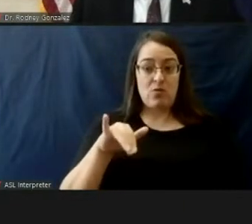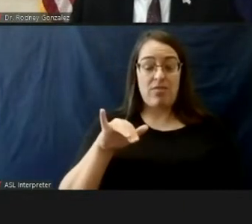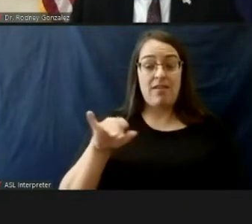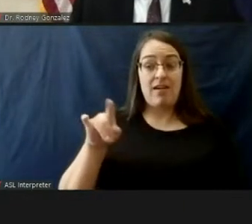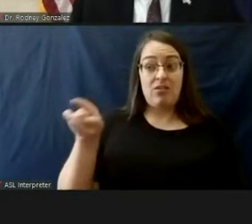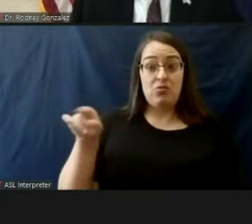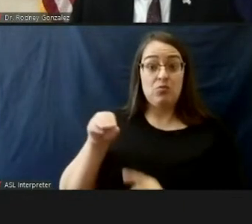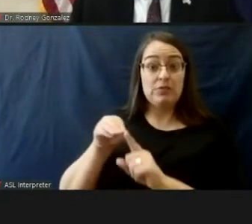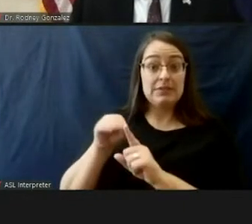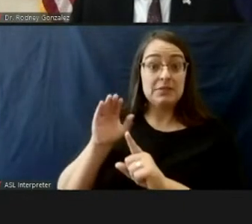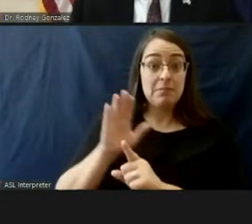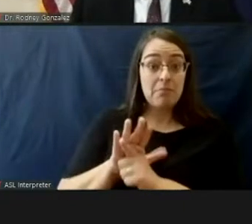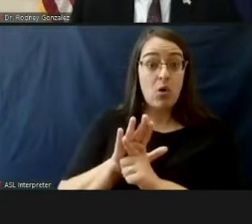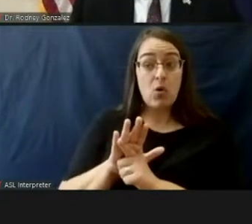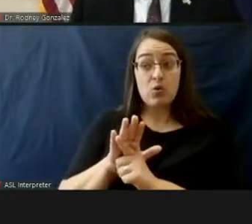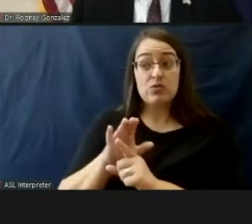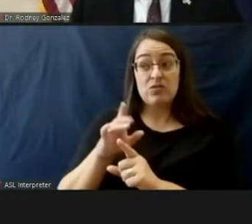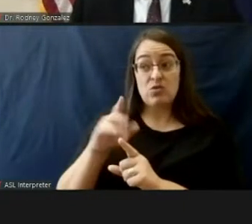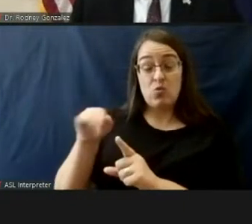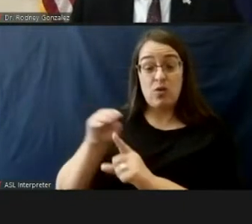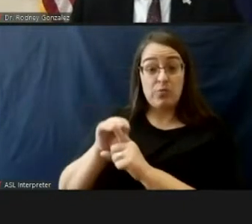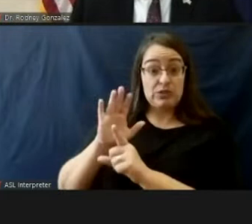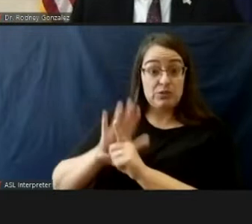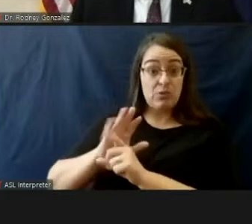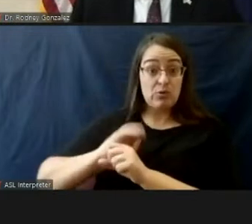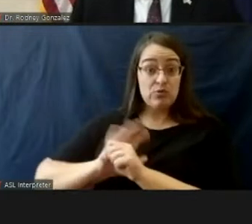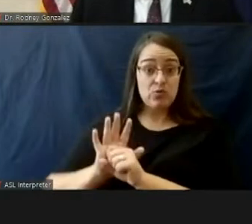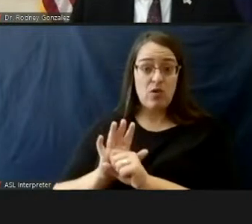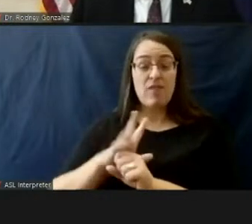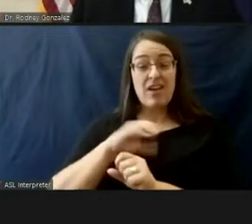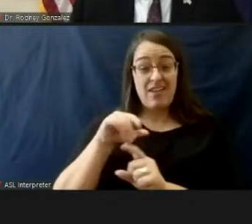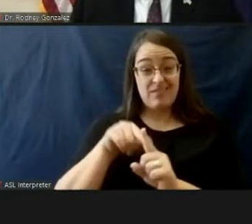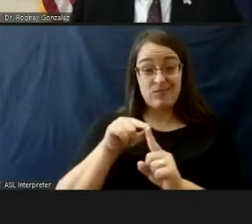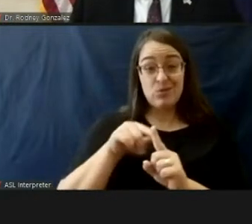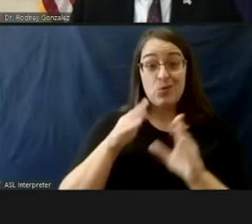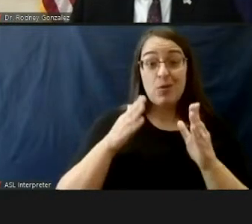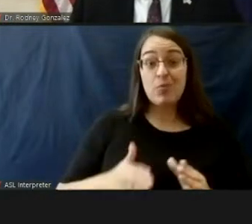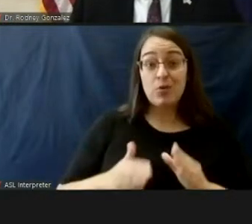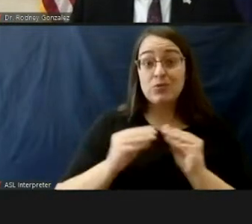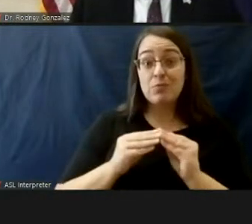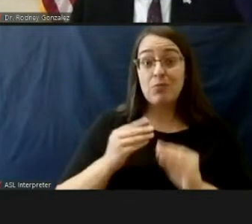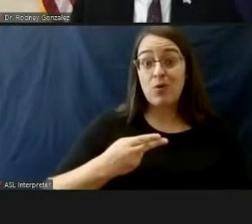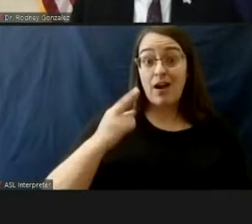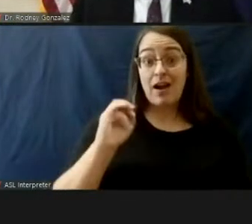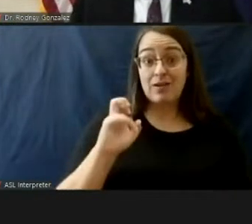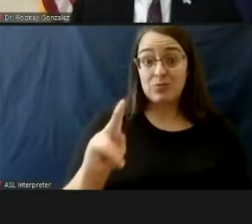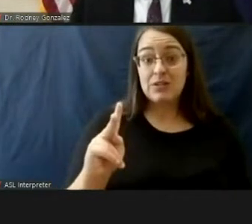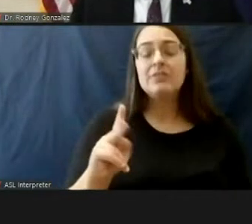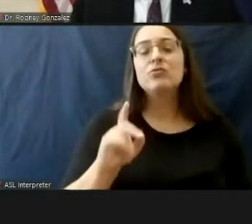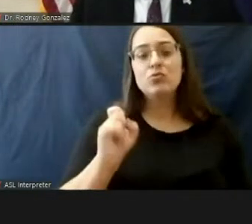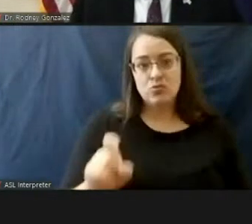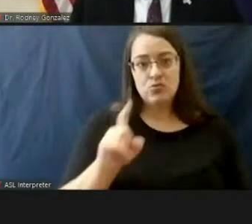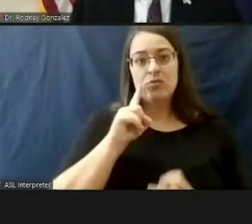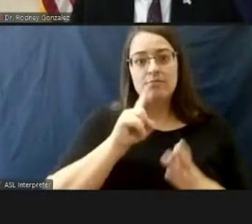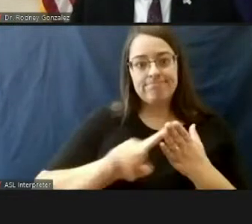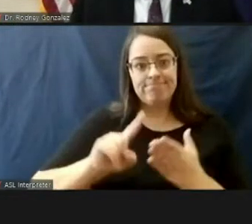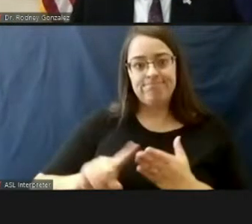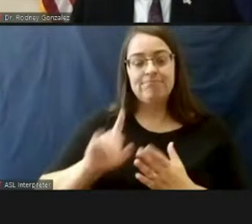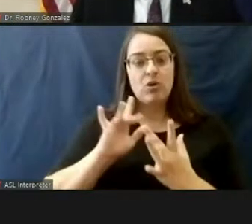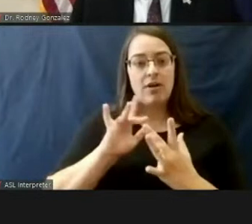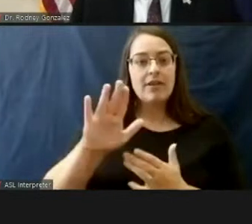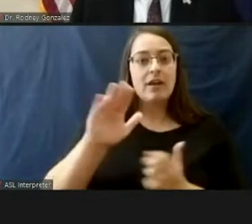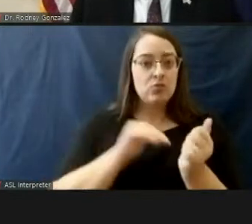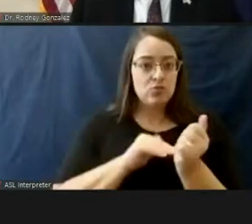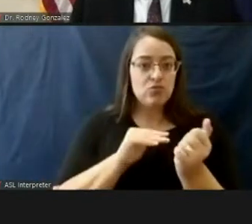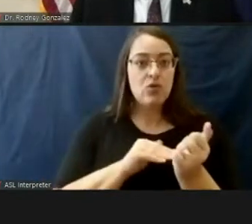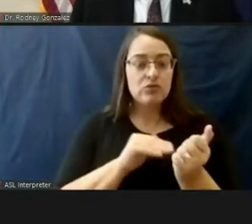that same category of patients that are felt to be higher risk, you should seek out your primary care physician to get an